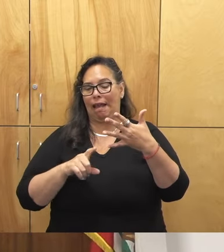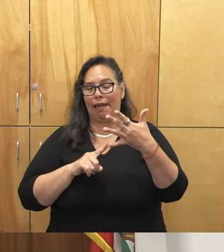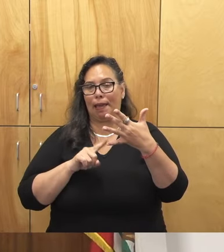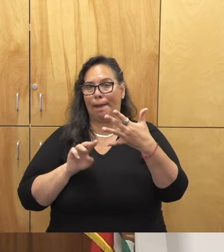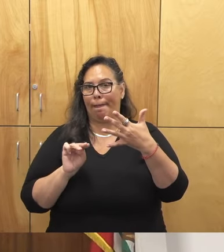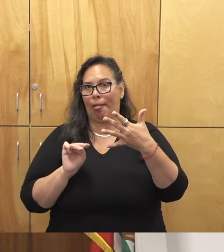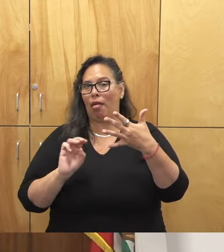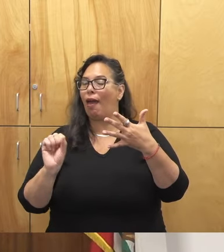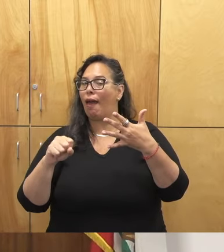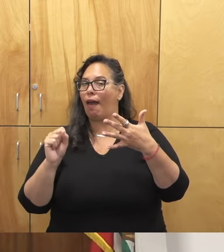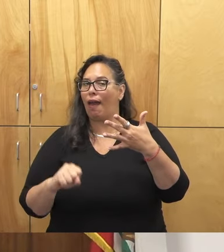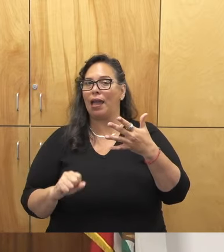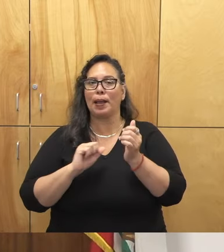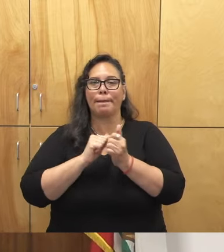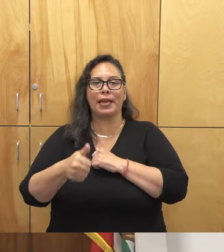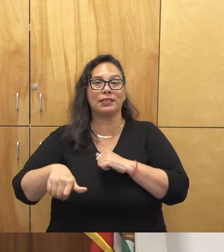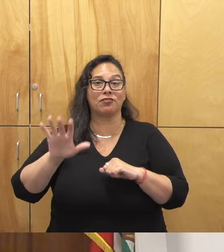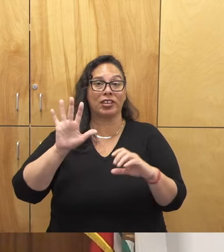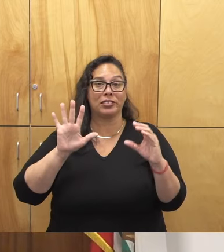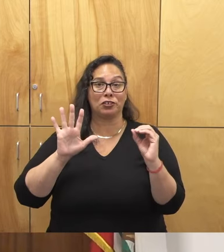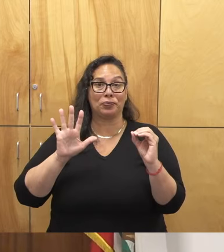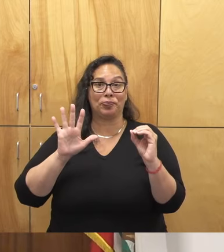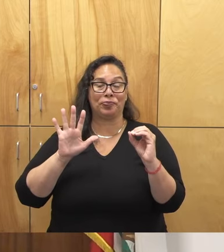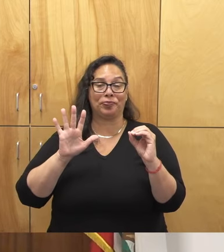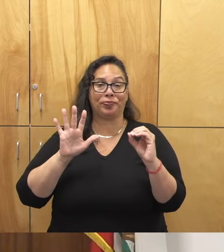5-0. Thank you.